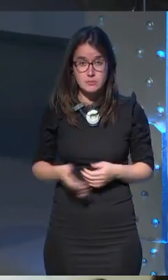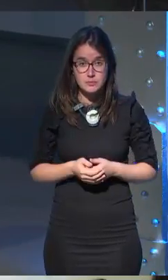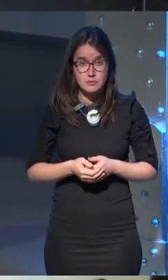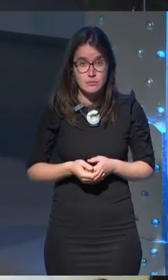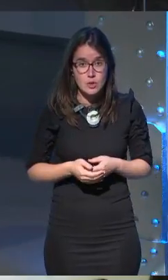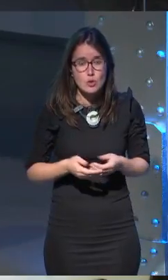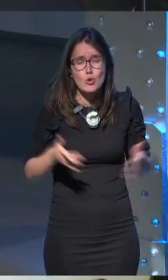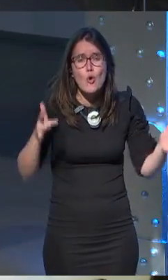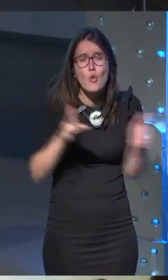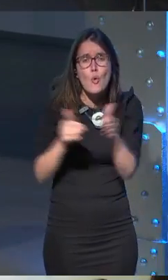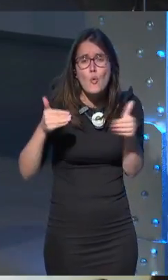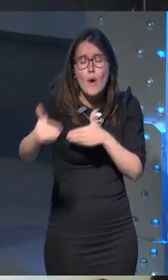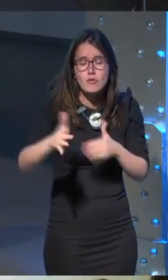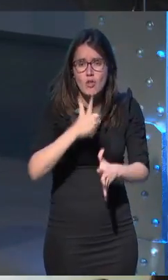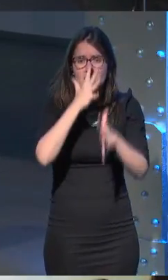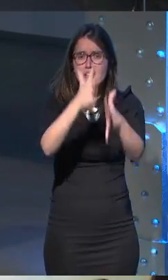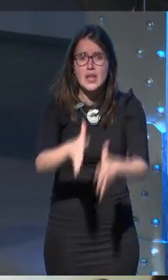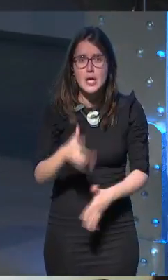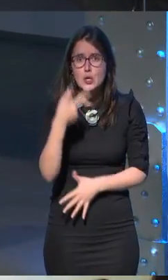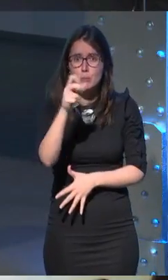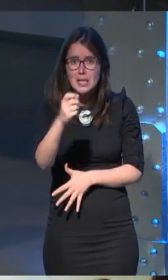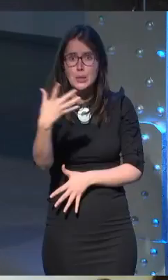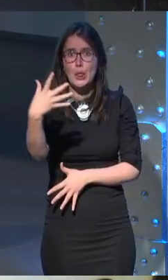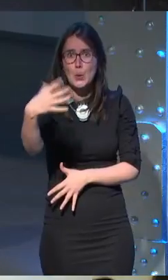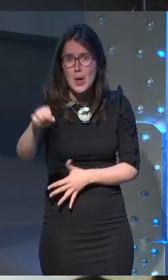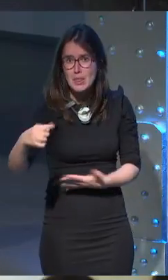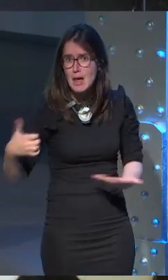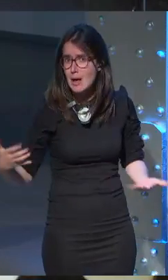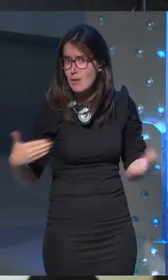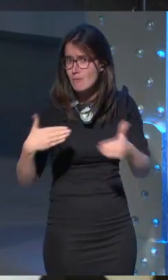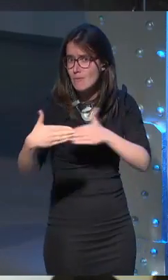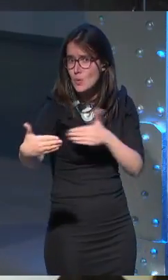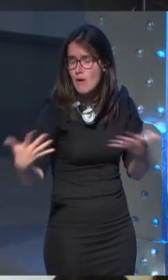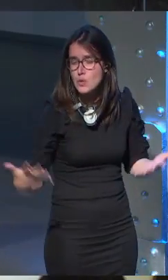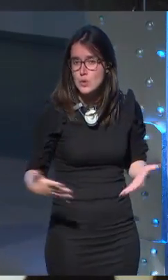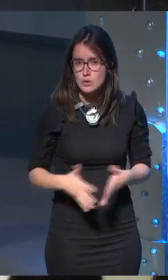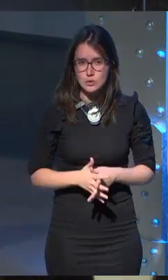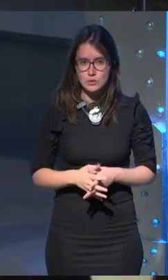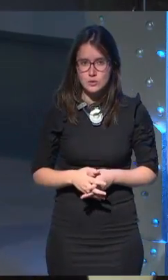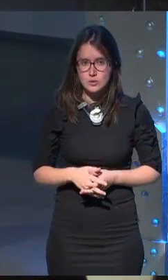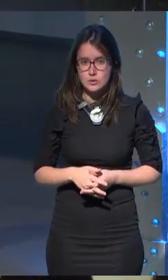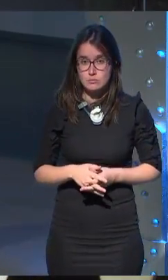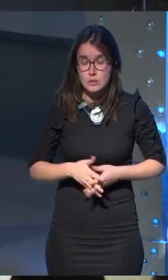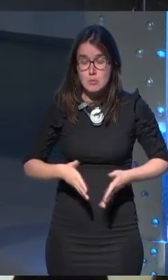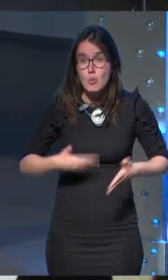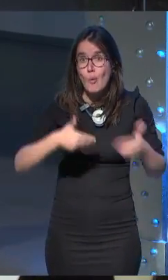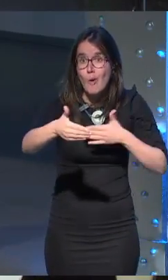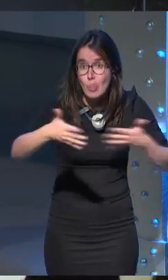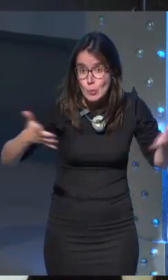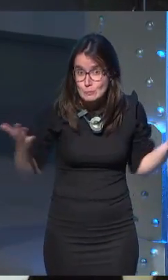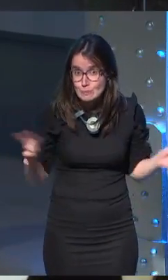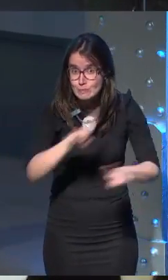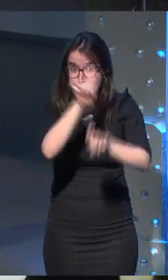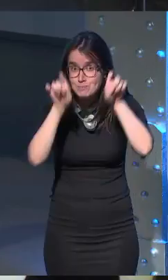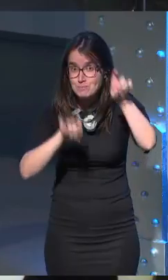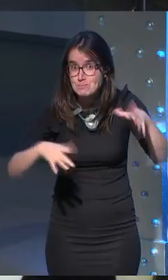¿Y eso cuándo va a ocurrir? And when will that happen? In 10, 15, 20, 50 years? When I